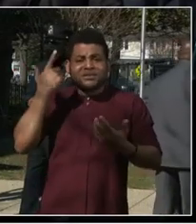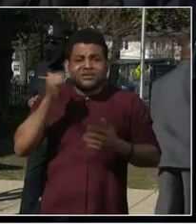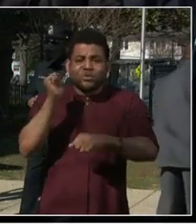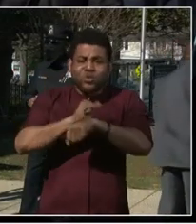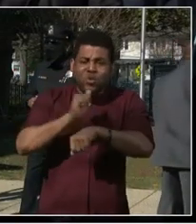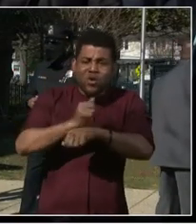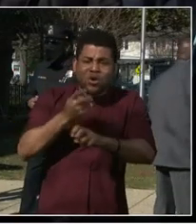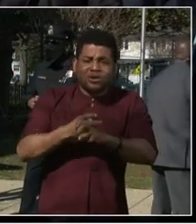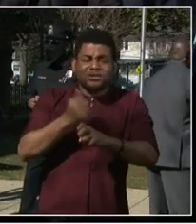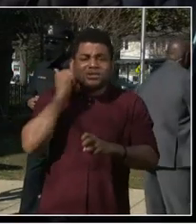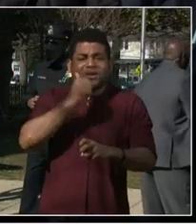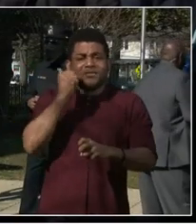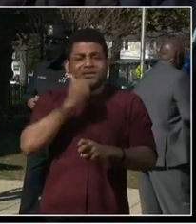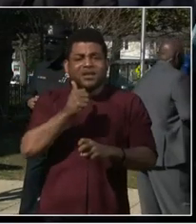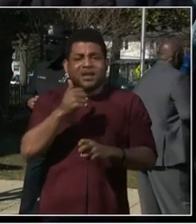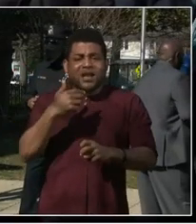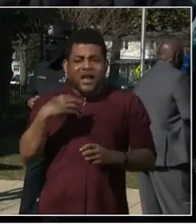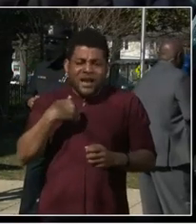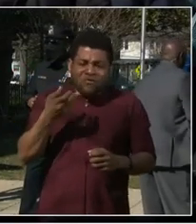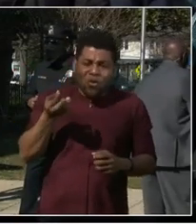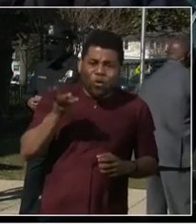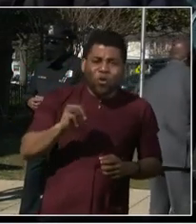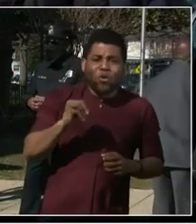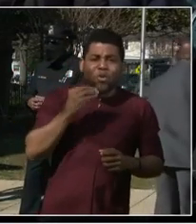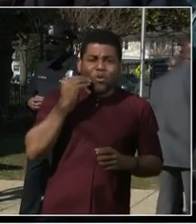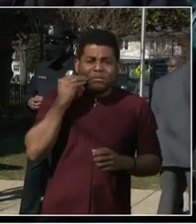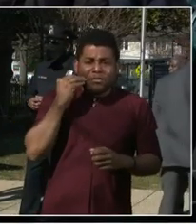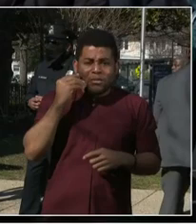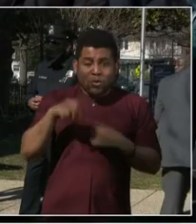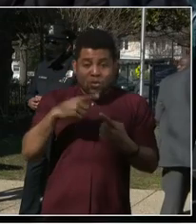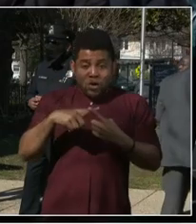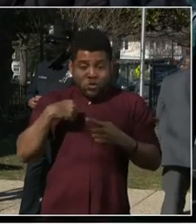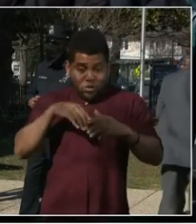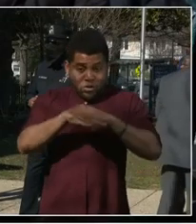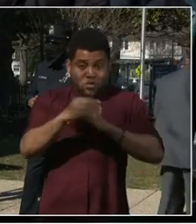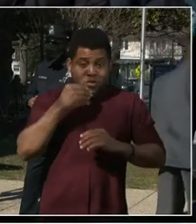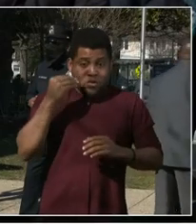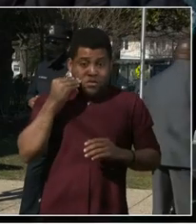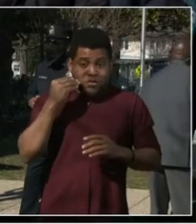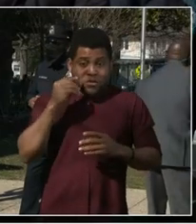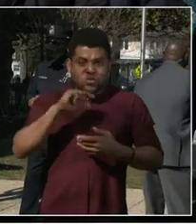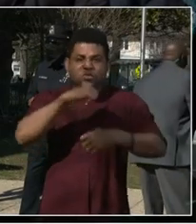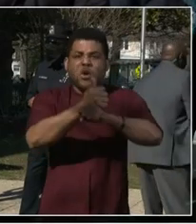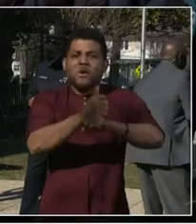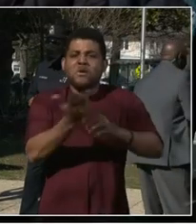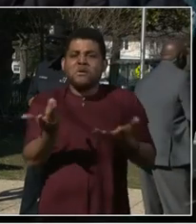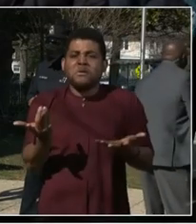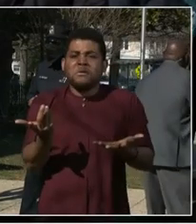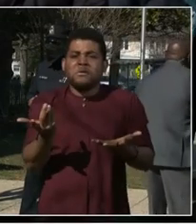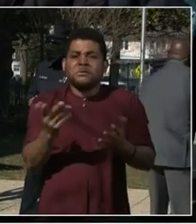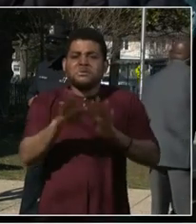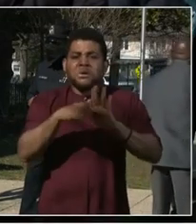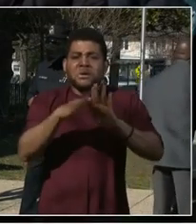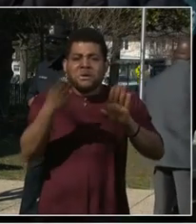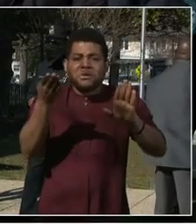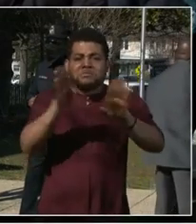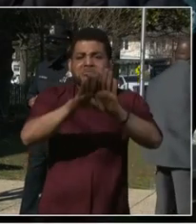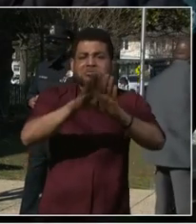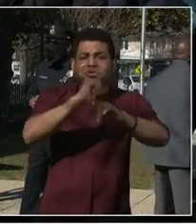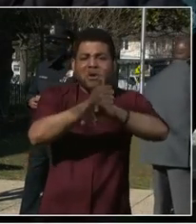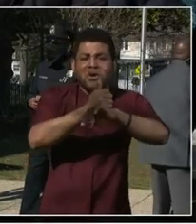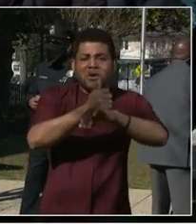place. Even when we go at home, we lock the door. You can't do that on the street. It's inherently